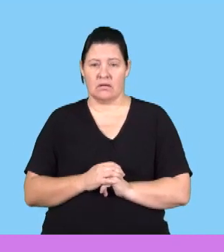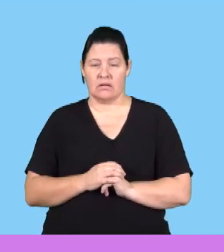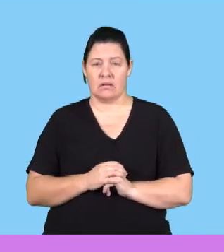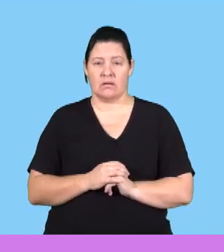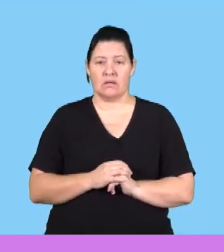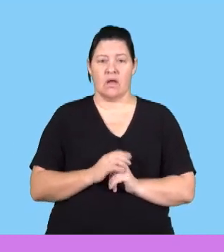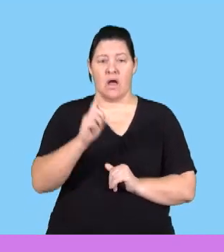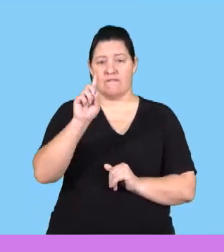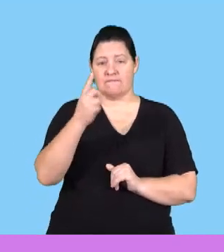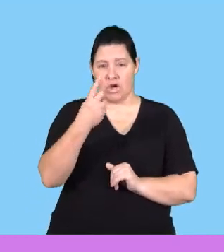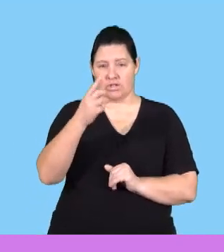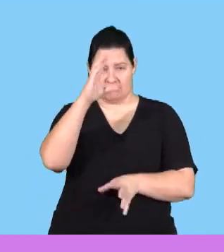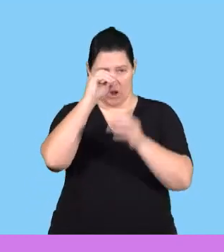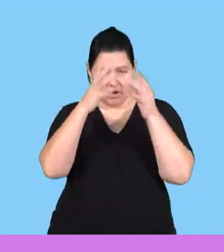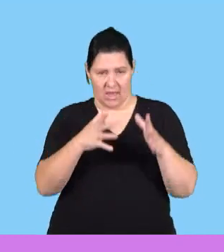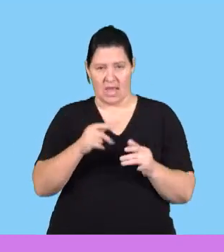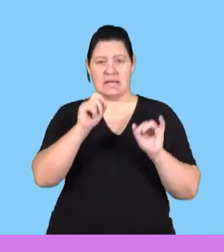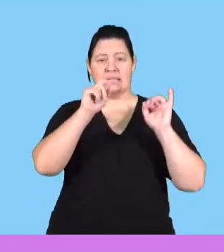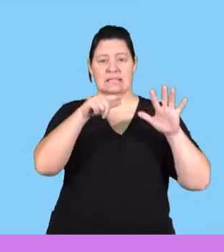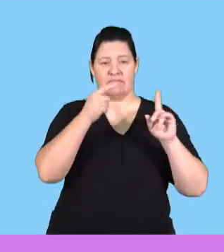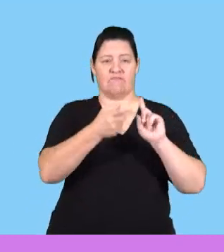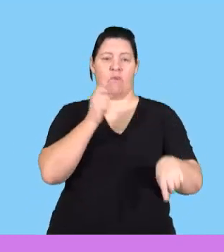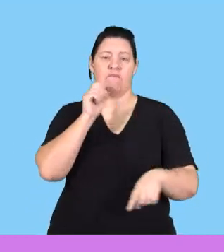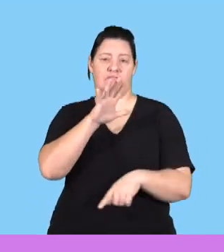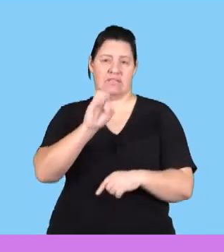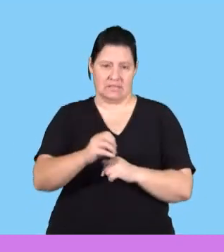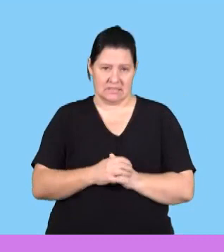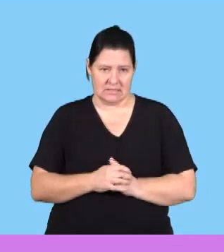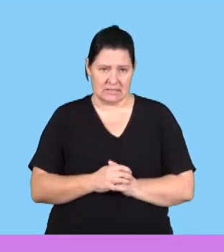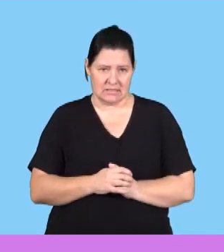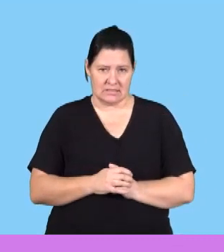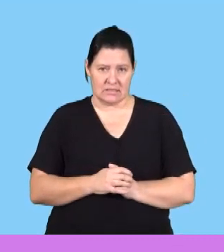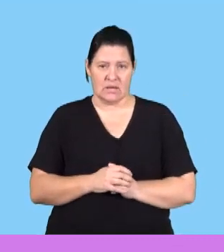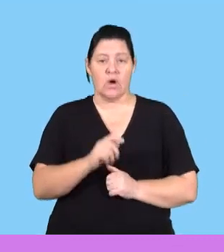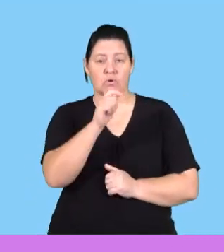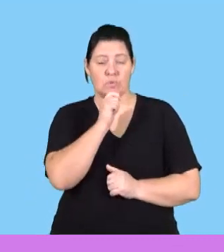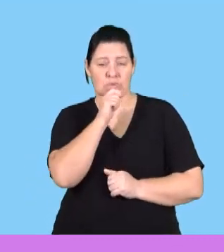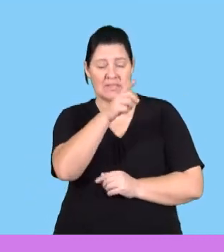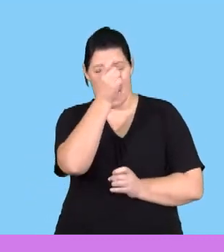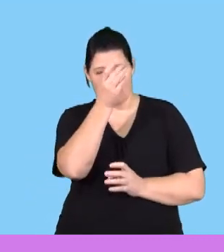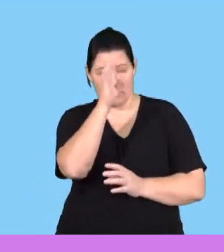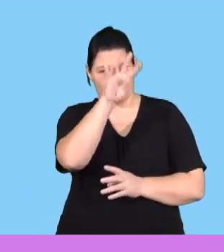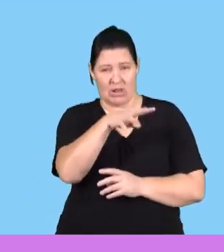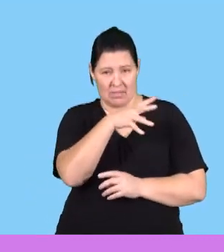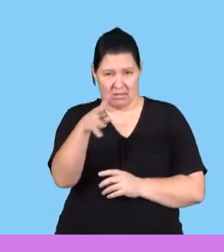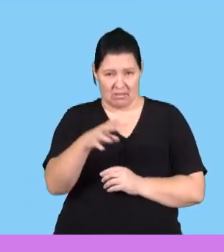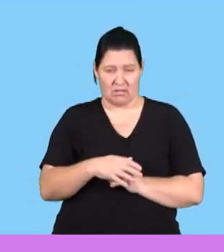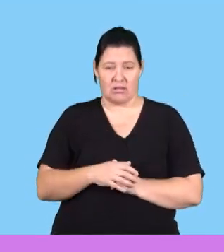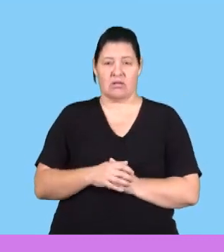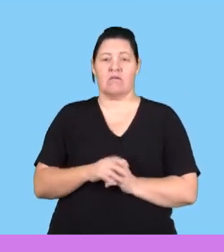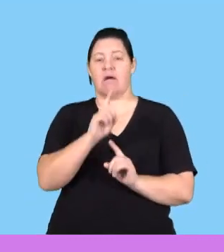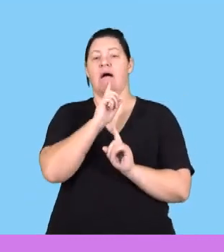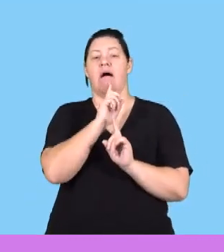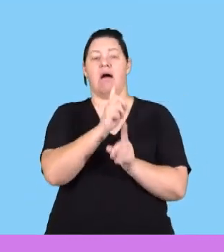example, the first learner in your class got 17 out of 50, for example. Now it says, use the information in